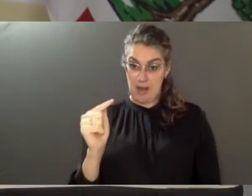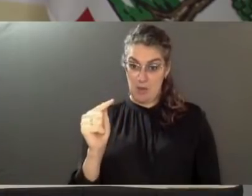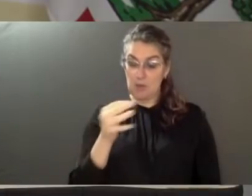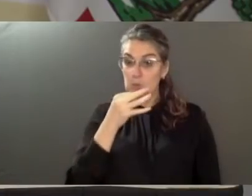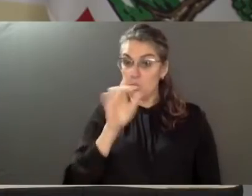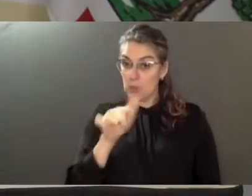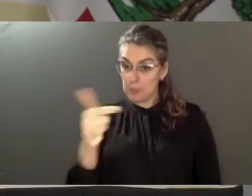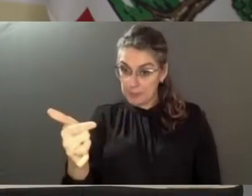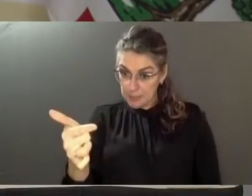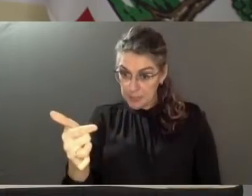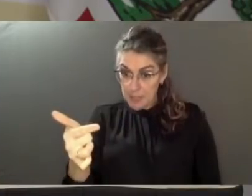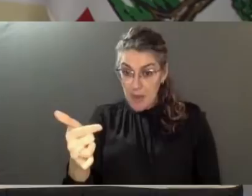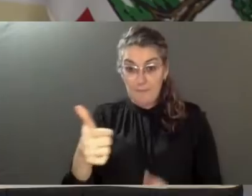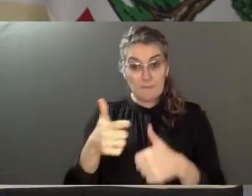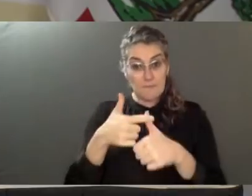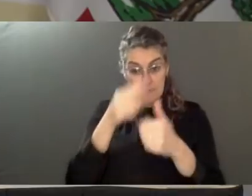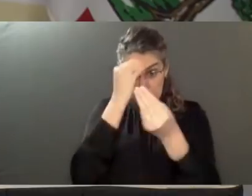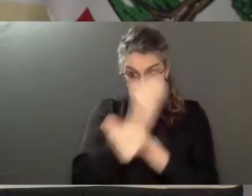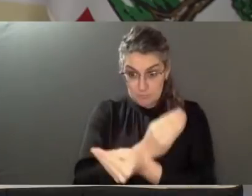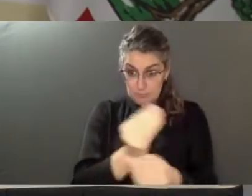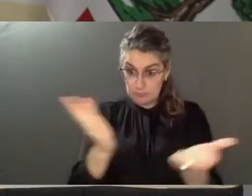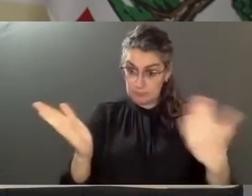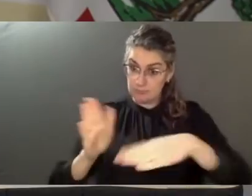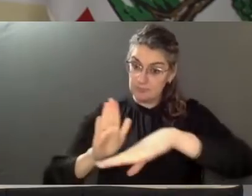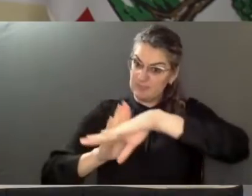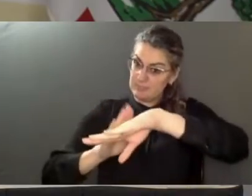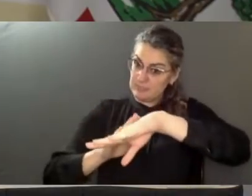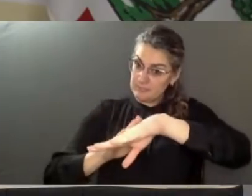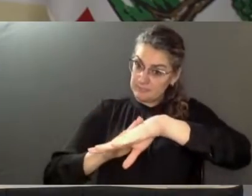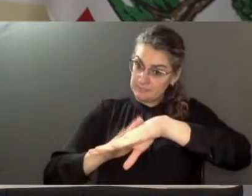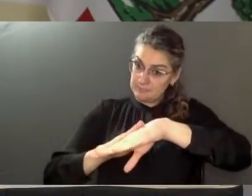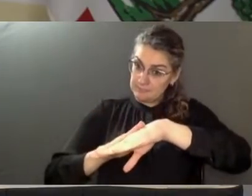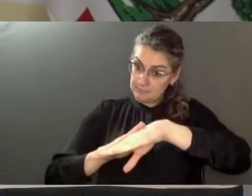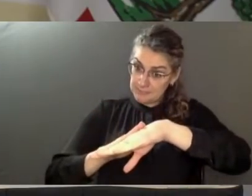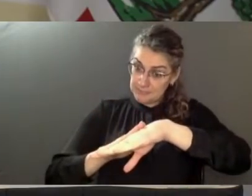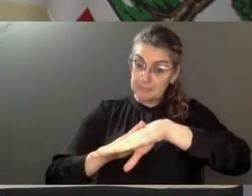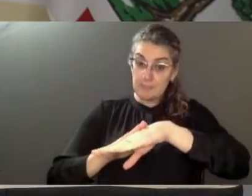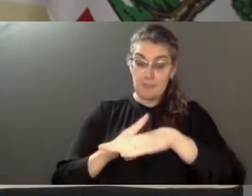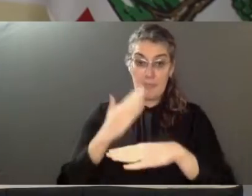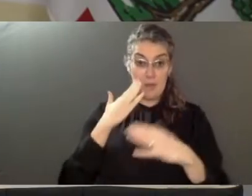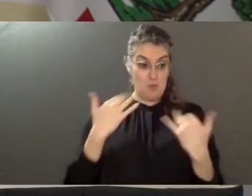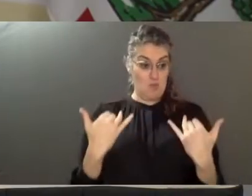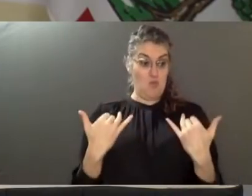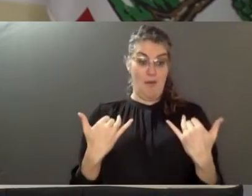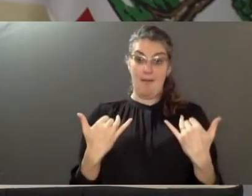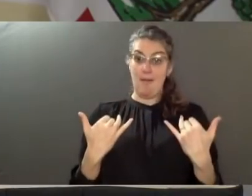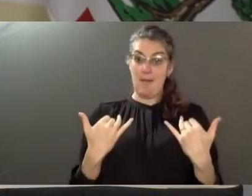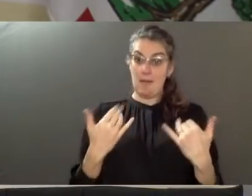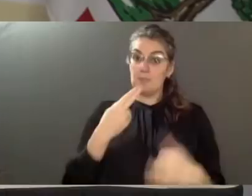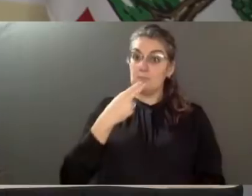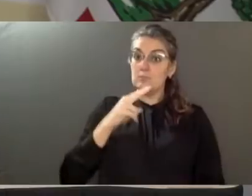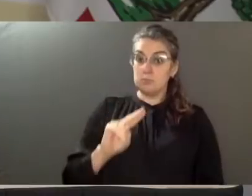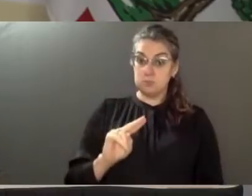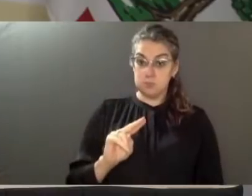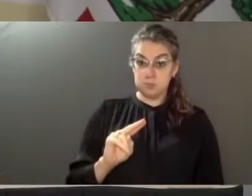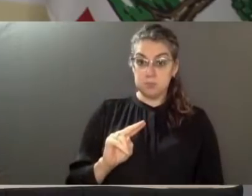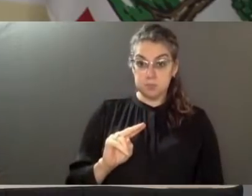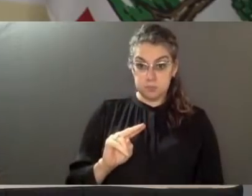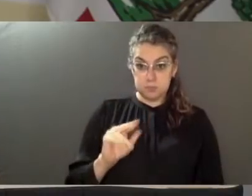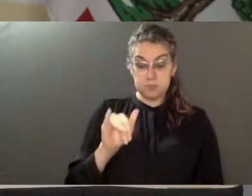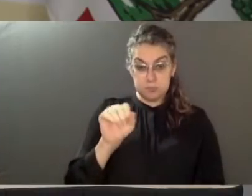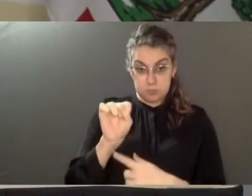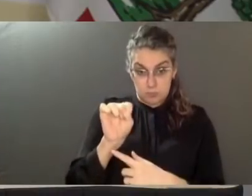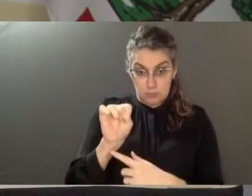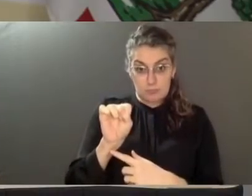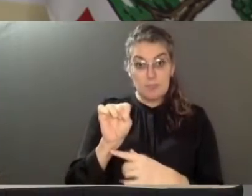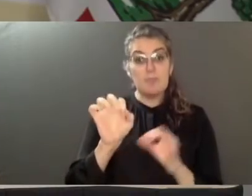remind Islanders, even though I know we are grateful for this current situation we're in, but just to remind everybody